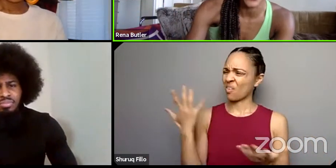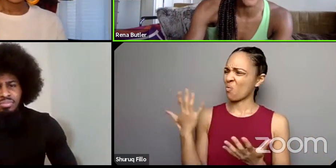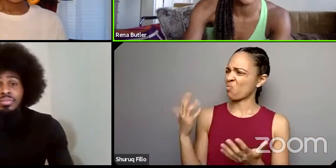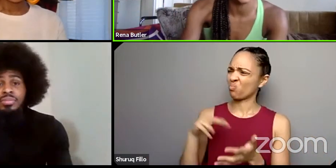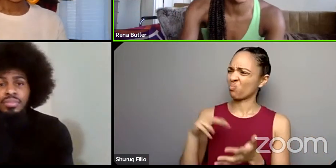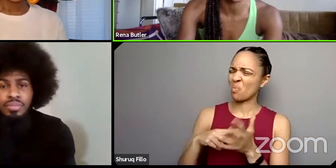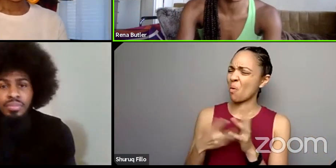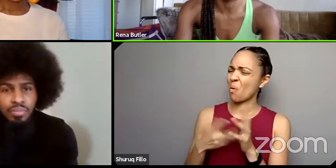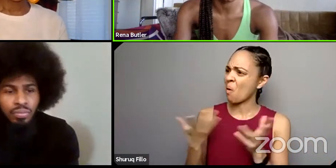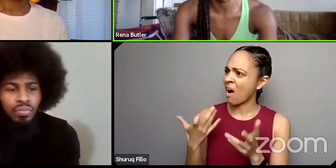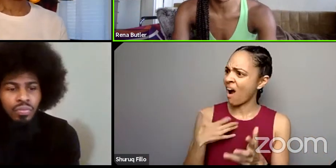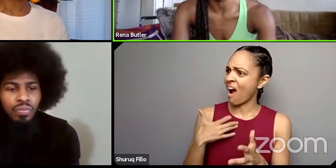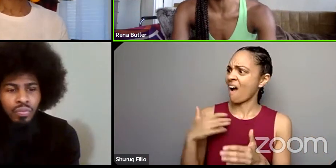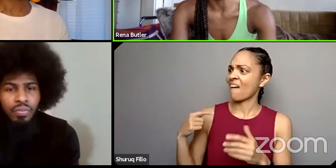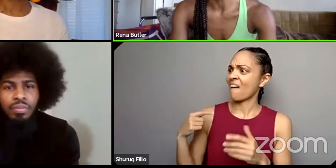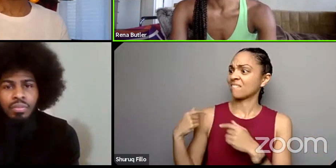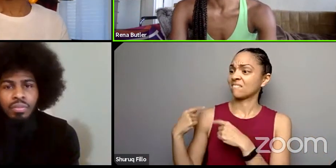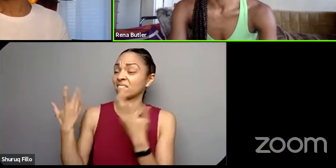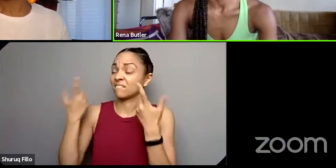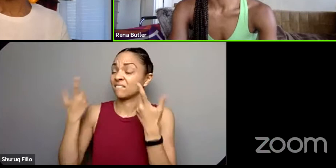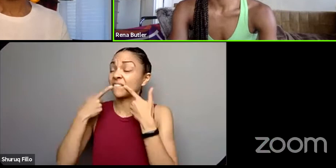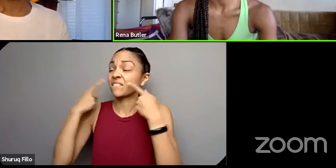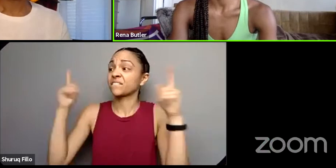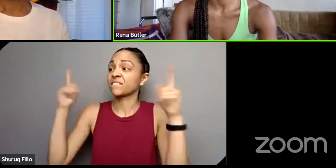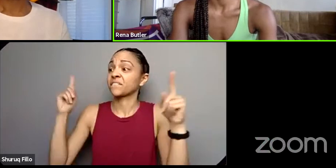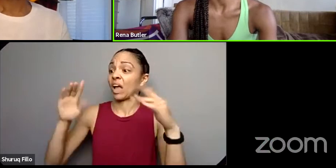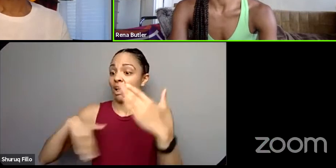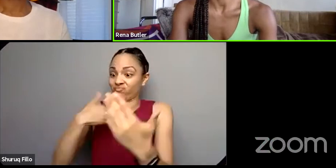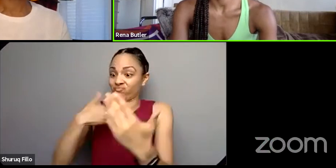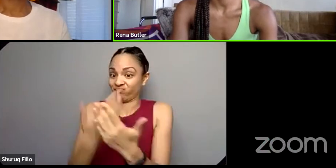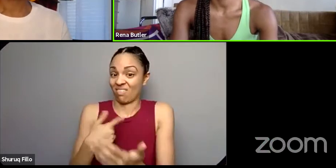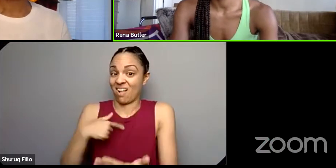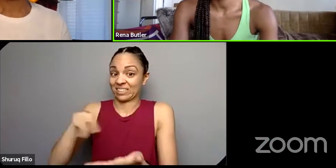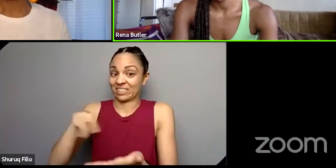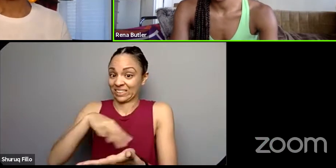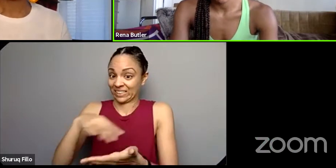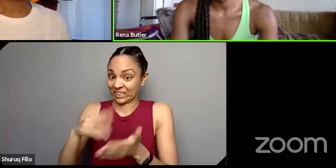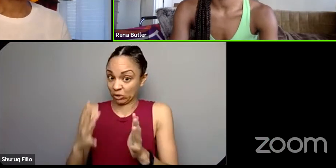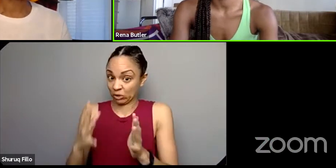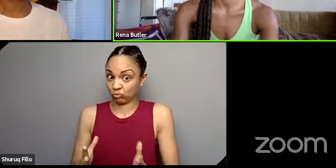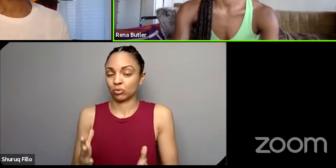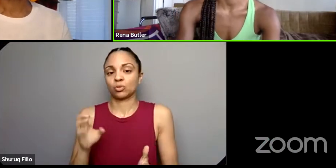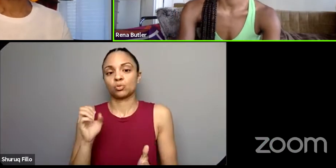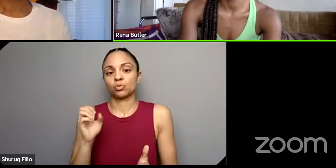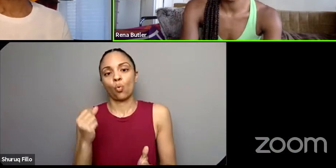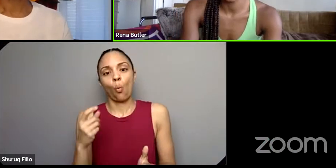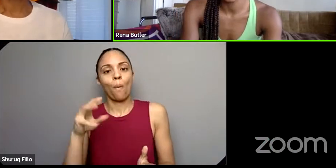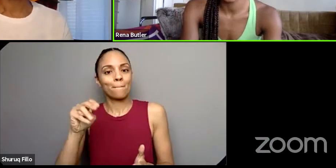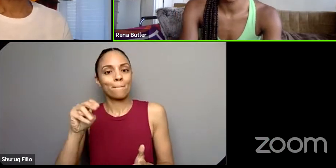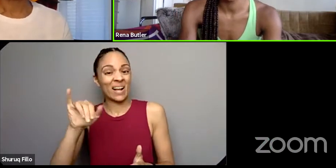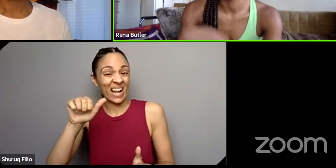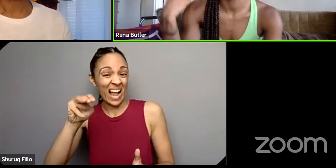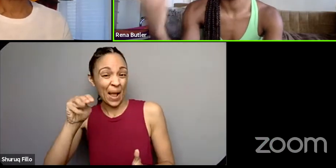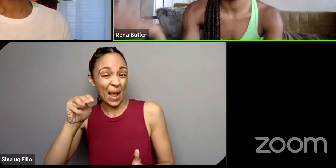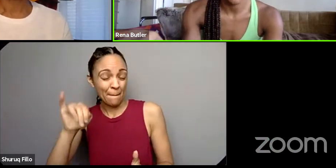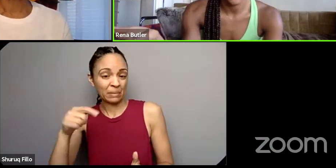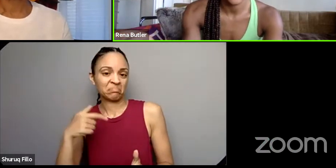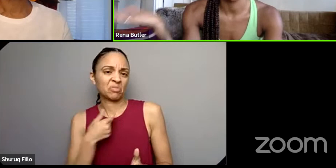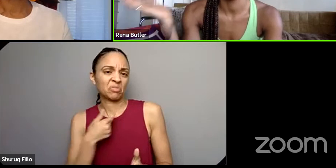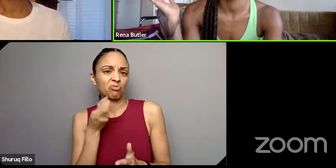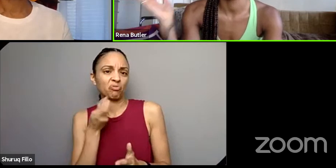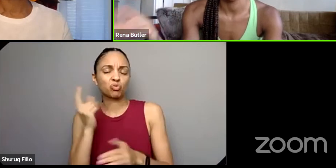with right now. And he's like, okay, in Miami, we have a few days off. Why don't you go in the studio with